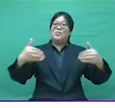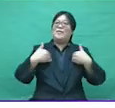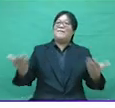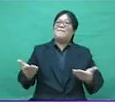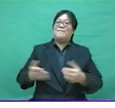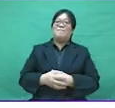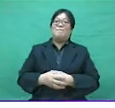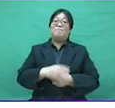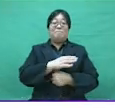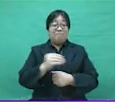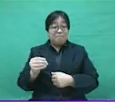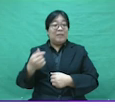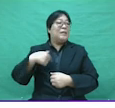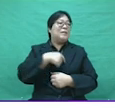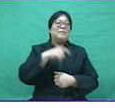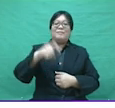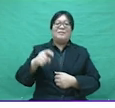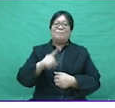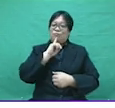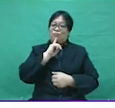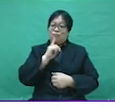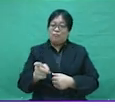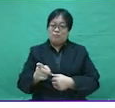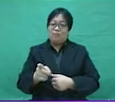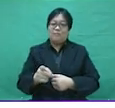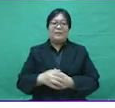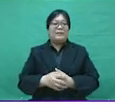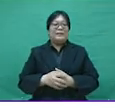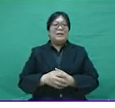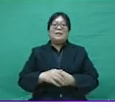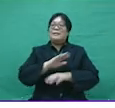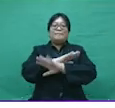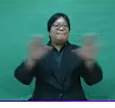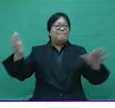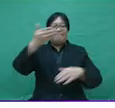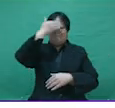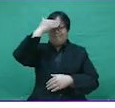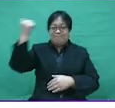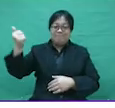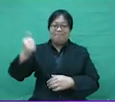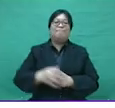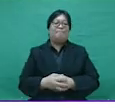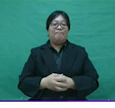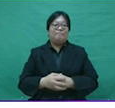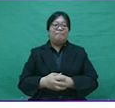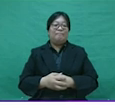still there, and we should absolutely not forget